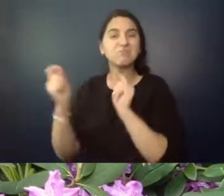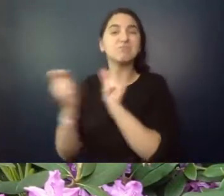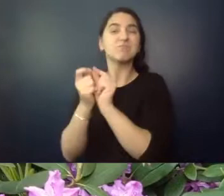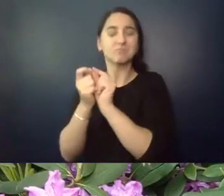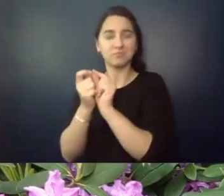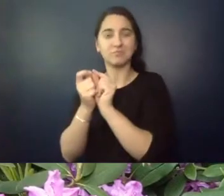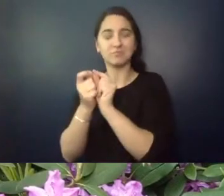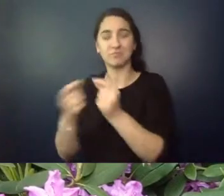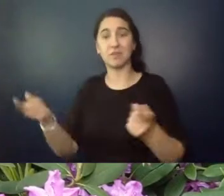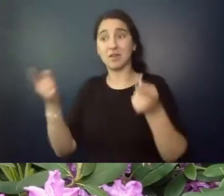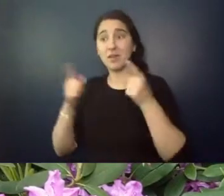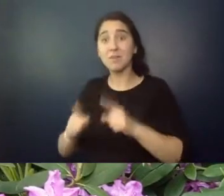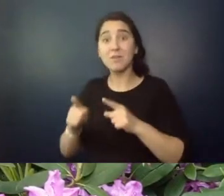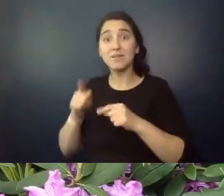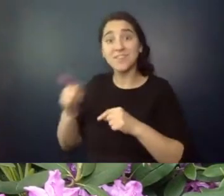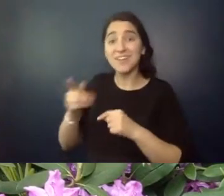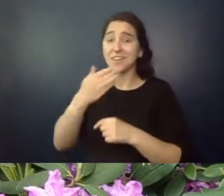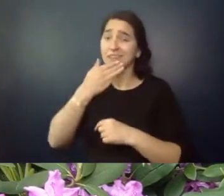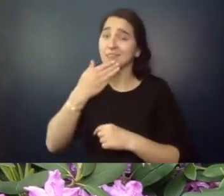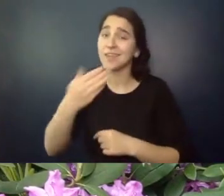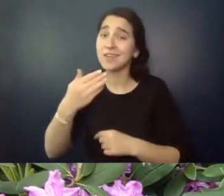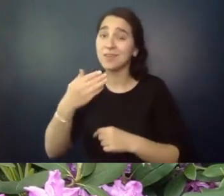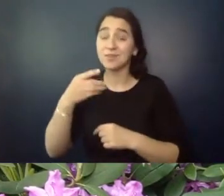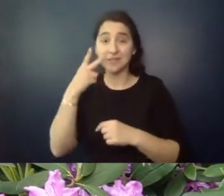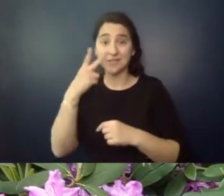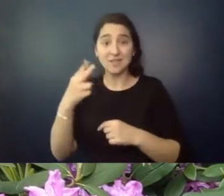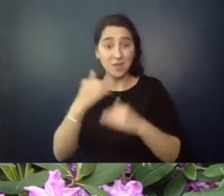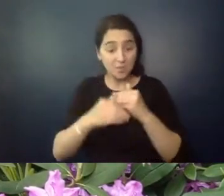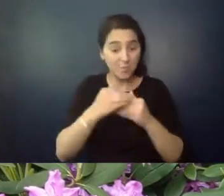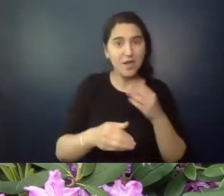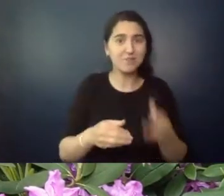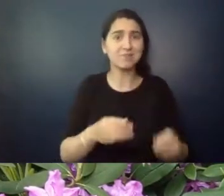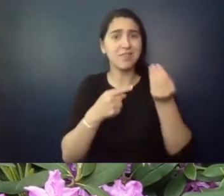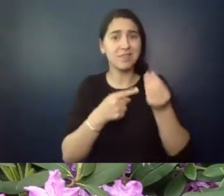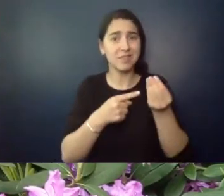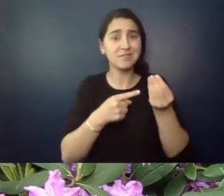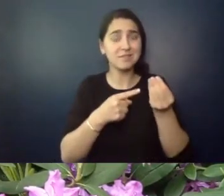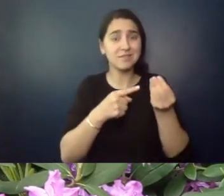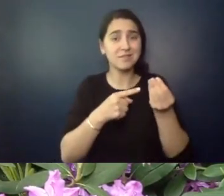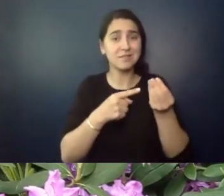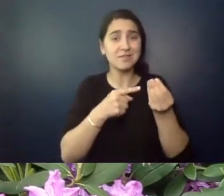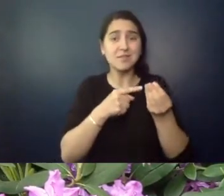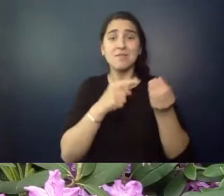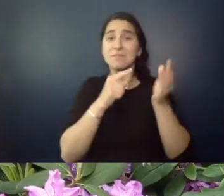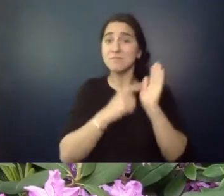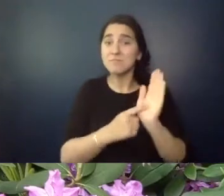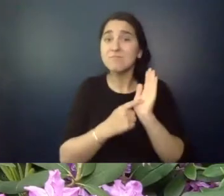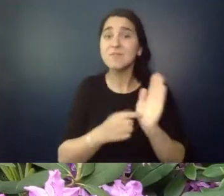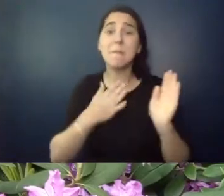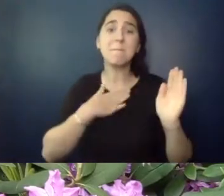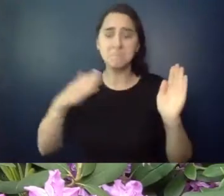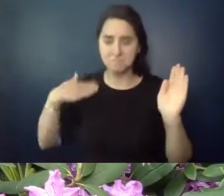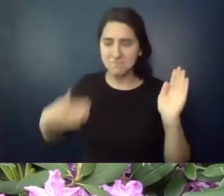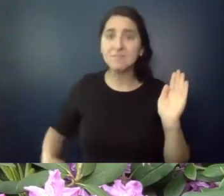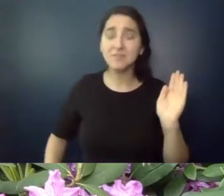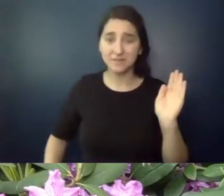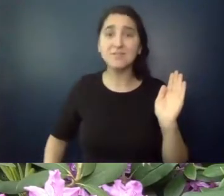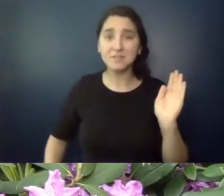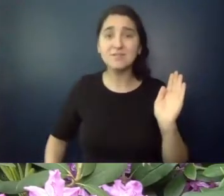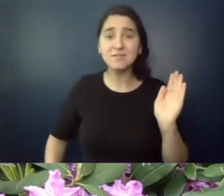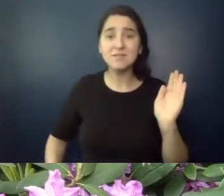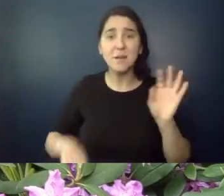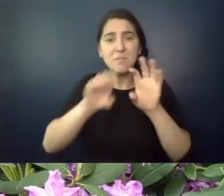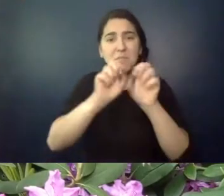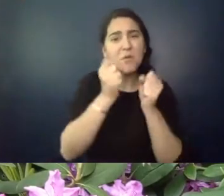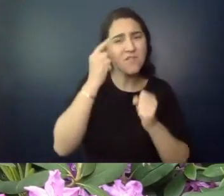after giving thanks, Jesus took the bread, saying, "This is my body, broken for you.